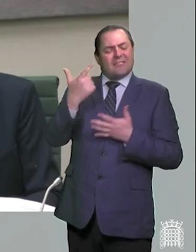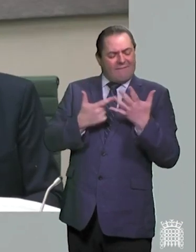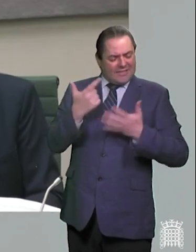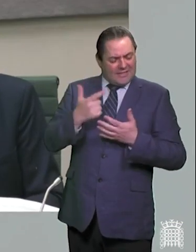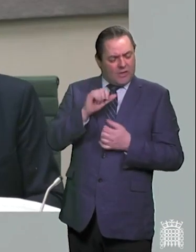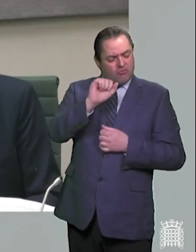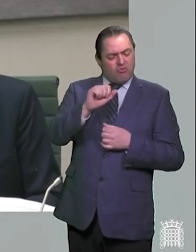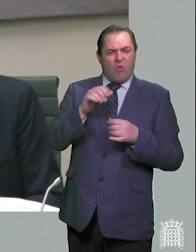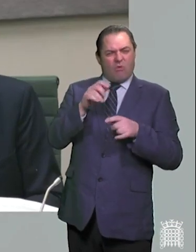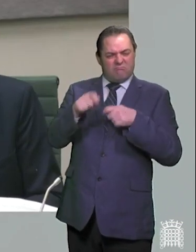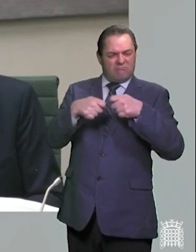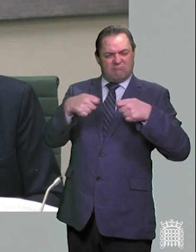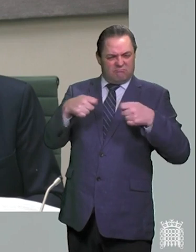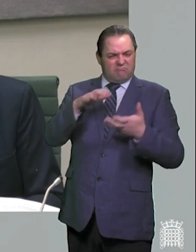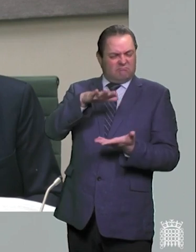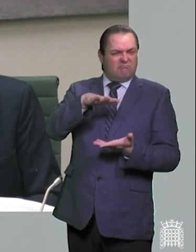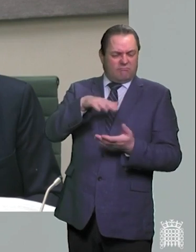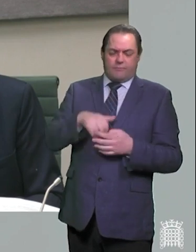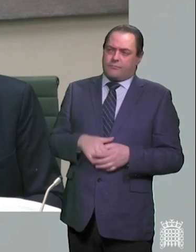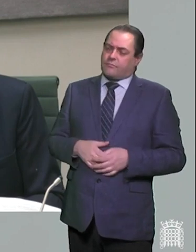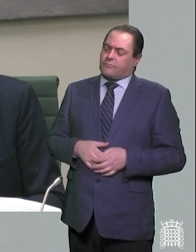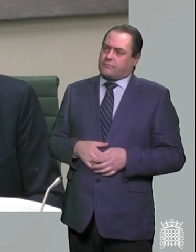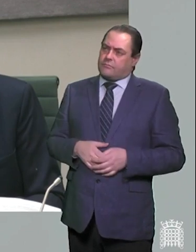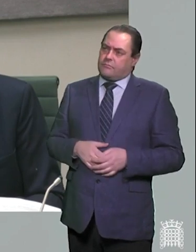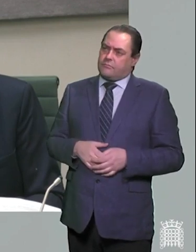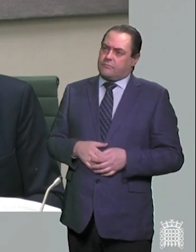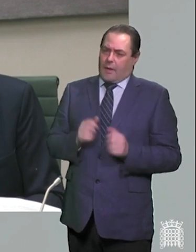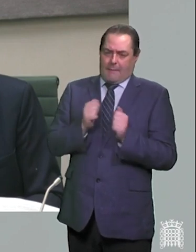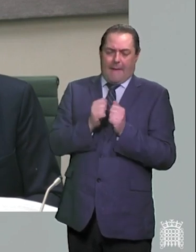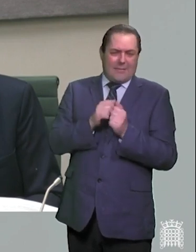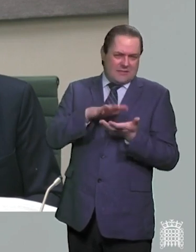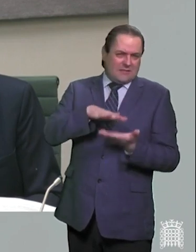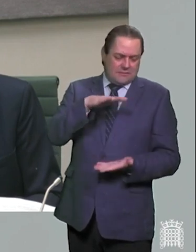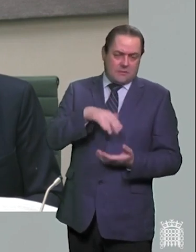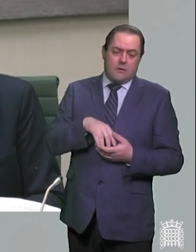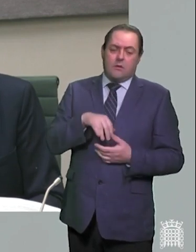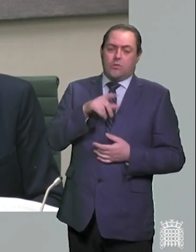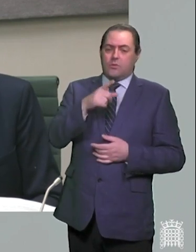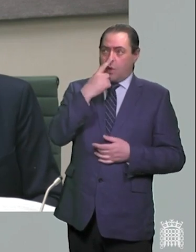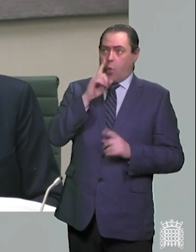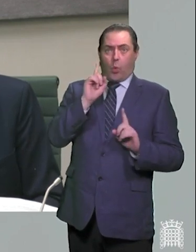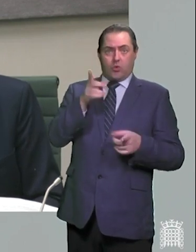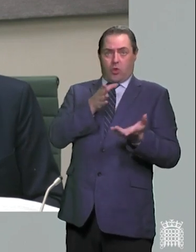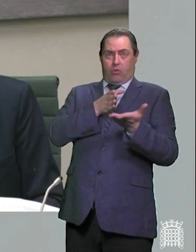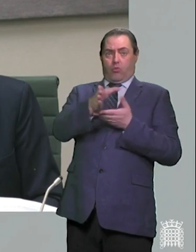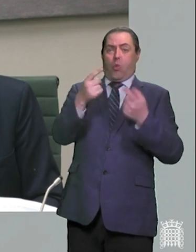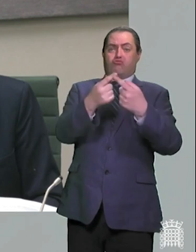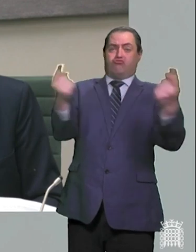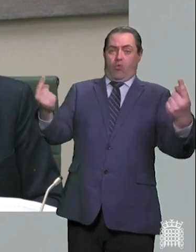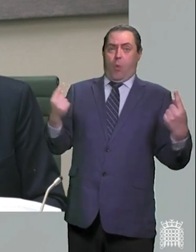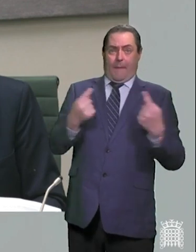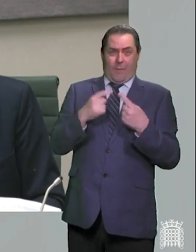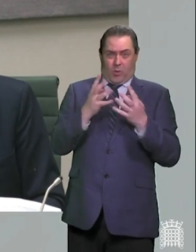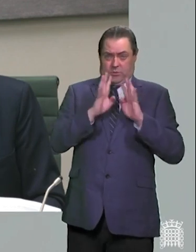bundle that another witness stated that they couldn't get through the room to leave because people were standing 4 to 5 people